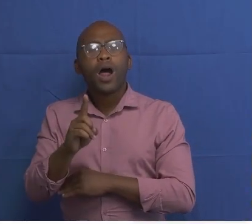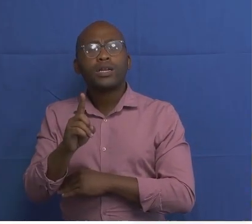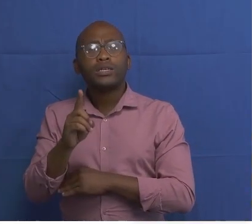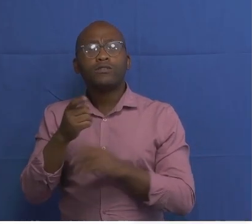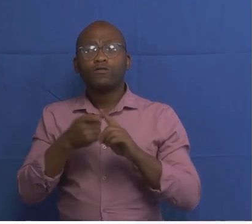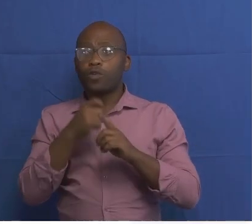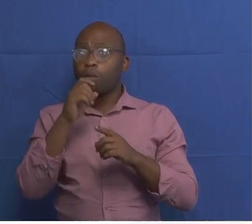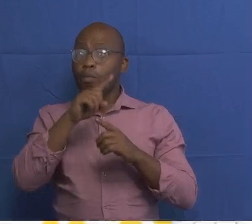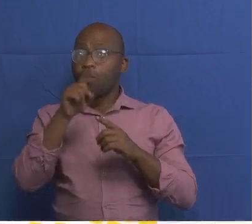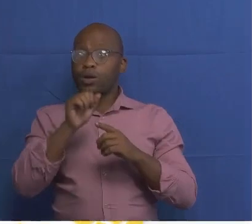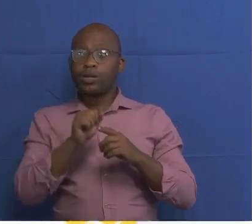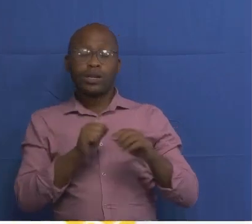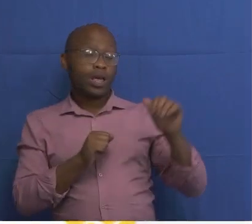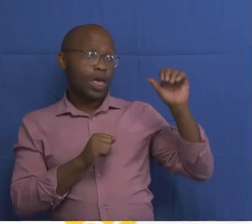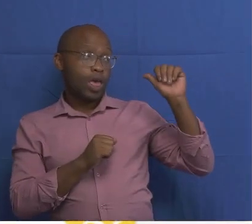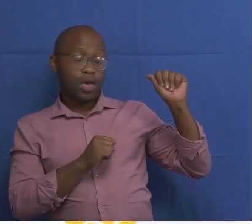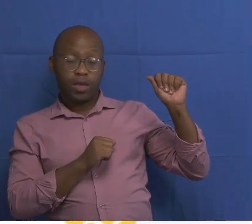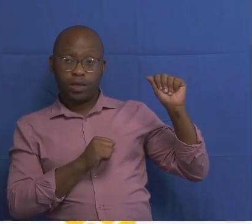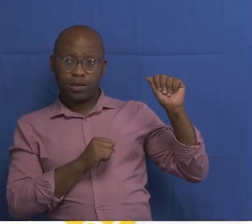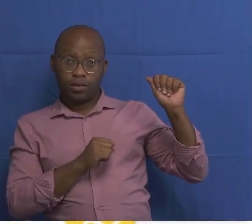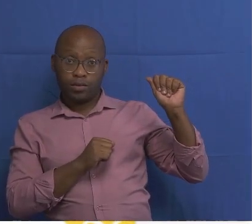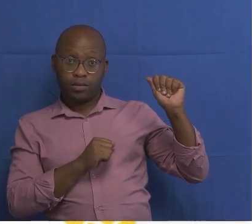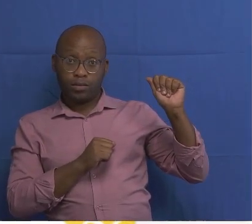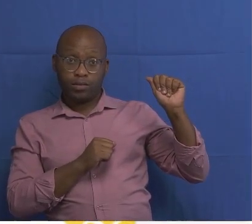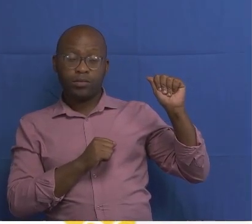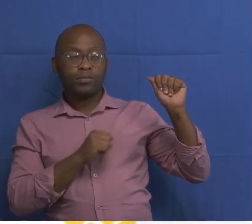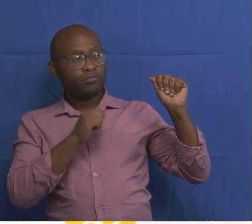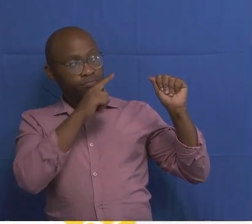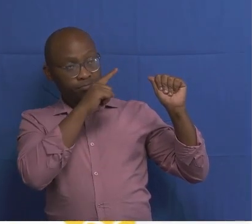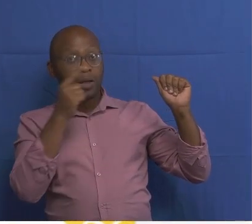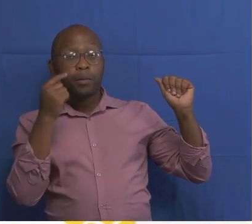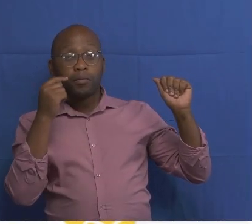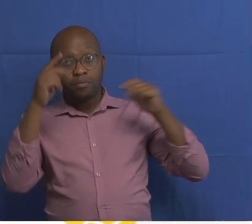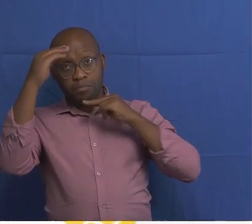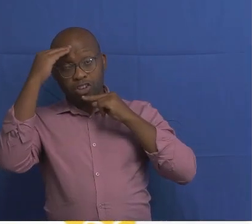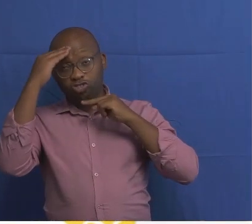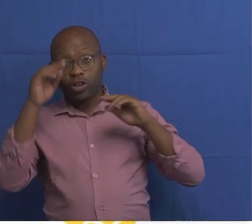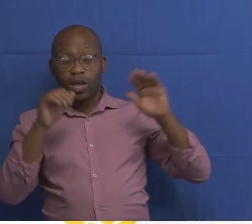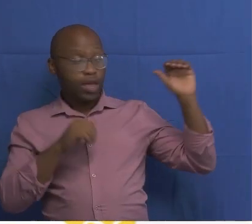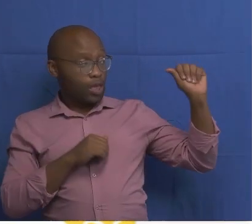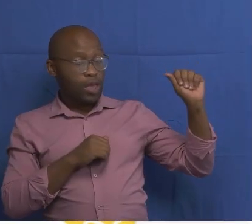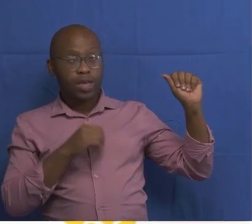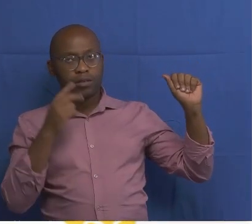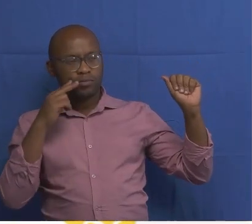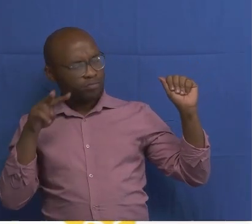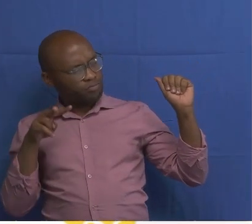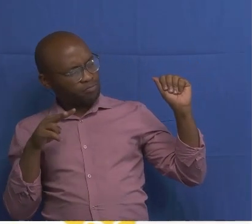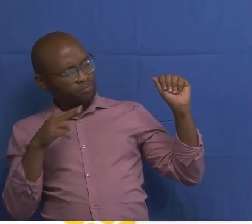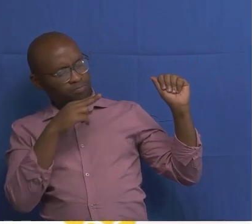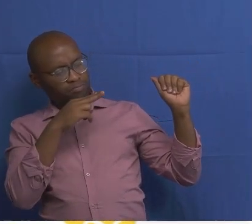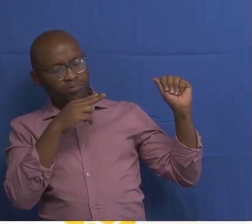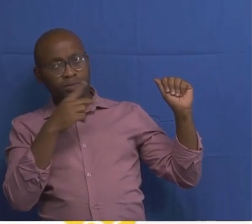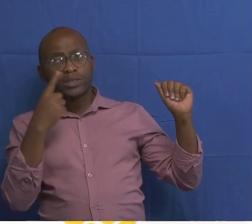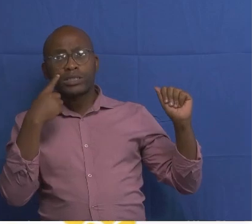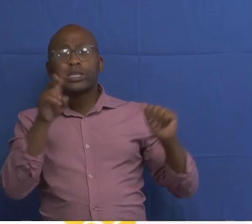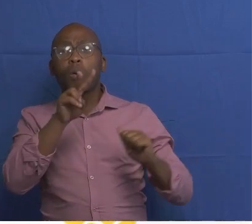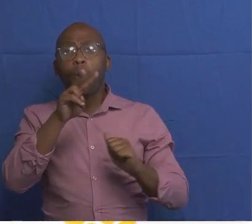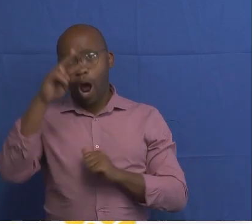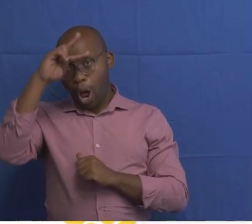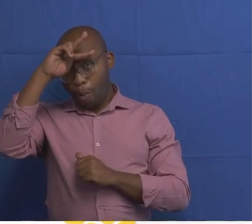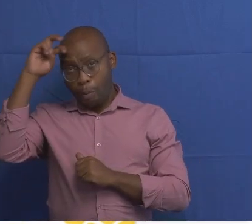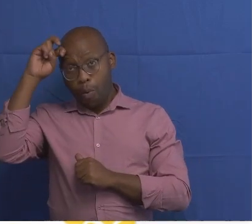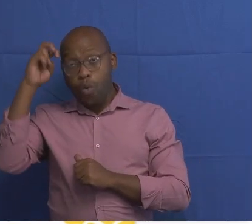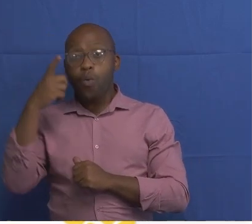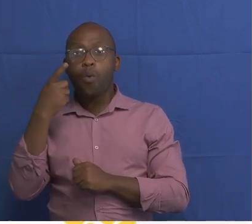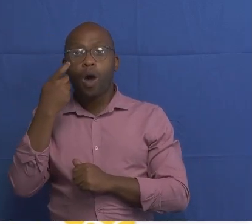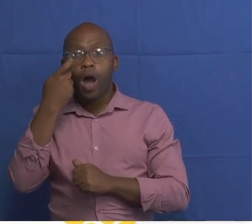organism. So now, if we look at diagram A, we can see that now in diagram A, we have got blue eyes.